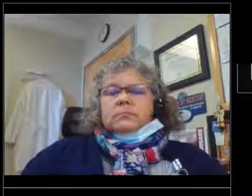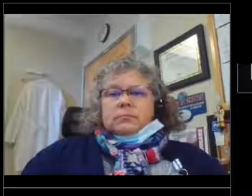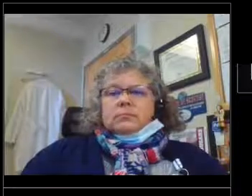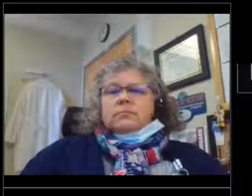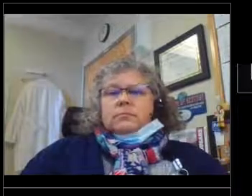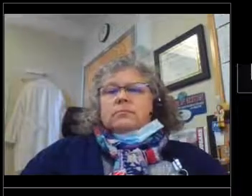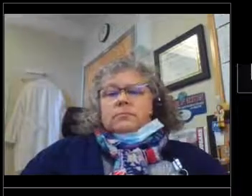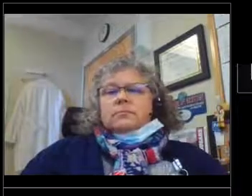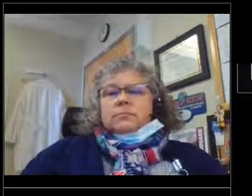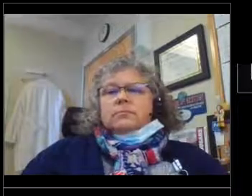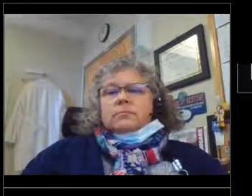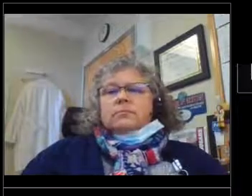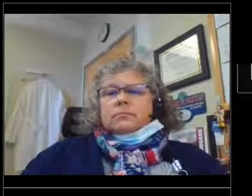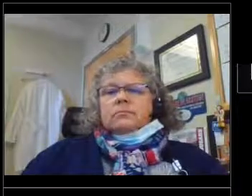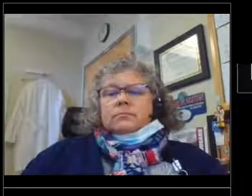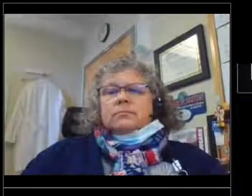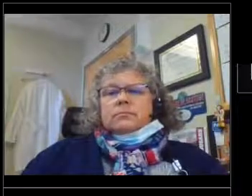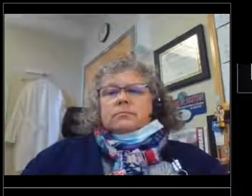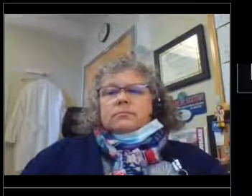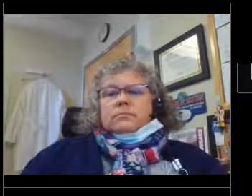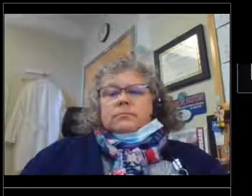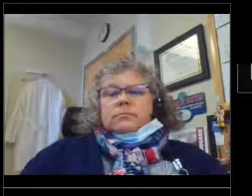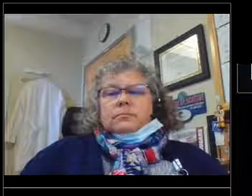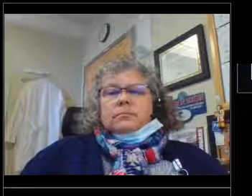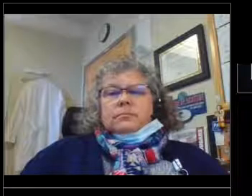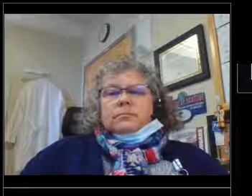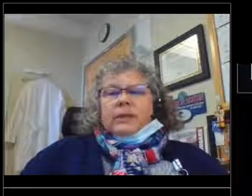our understanding of the of your situation is.